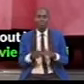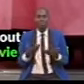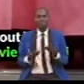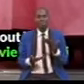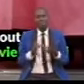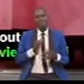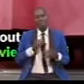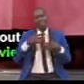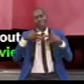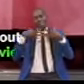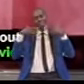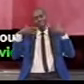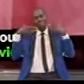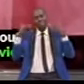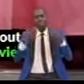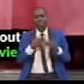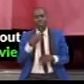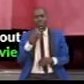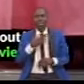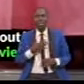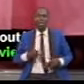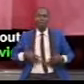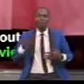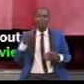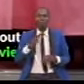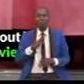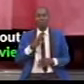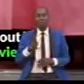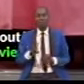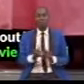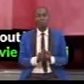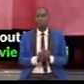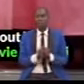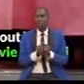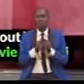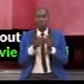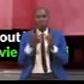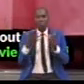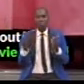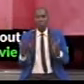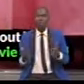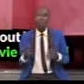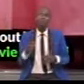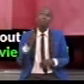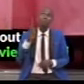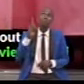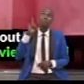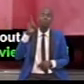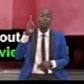Though I laughed and said my life was fine without you,